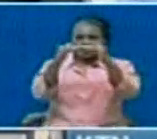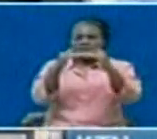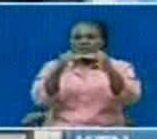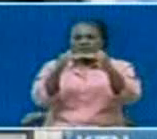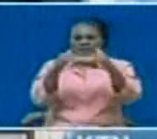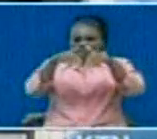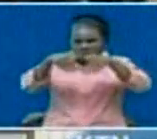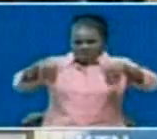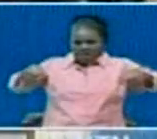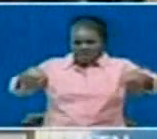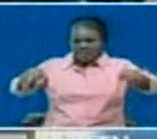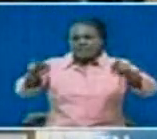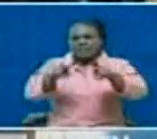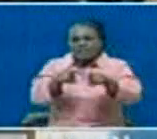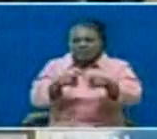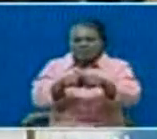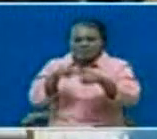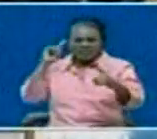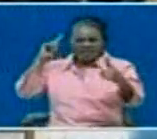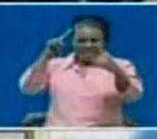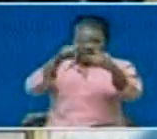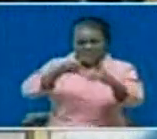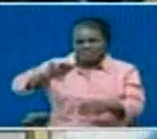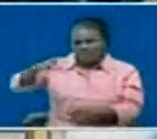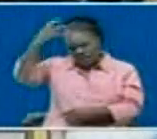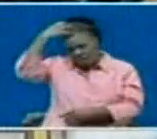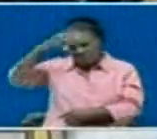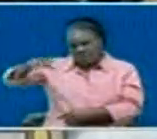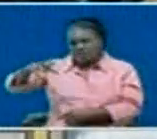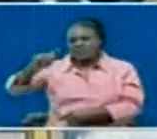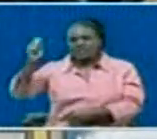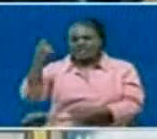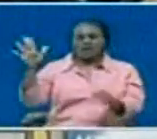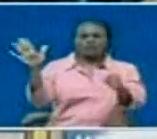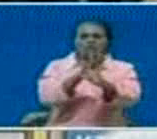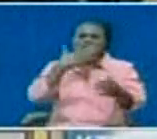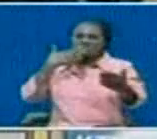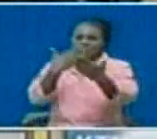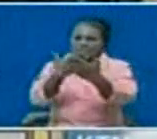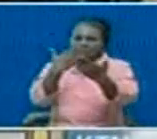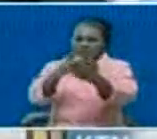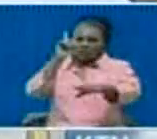fairness, and ultimately the growth of Lamu County and Kenya as a whole. I thank you for your attention.